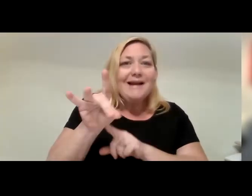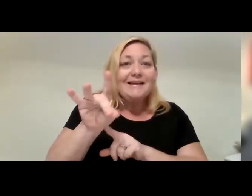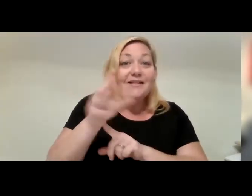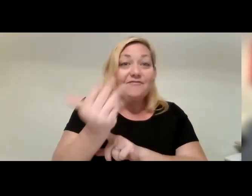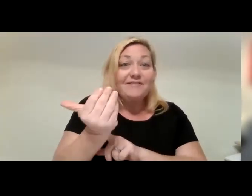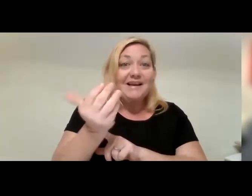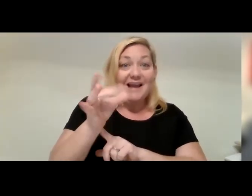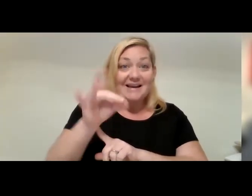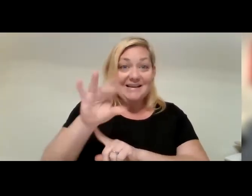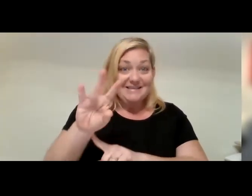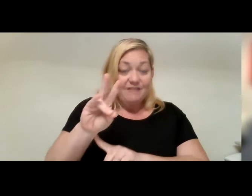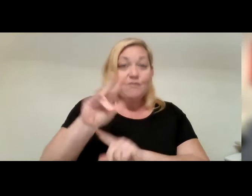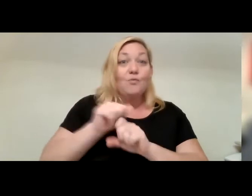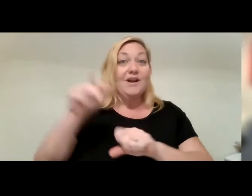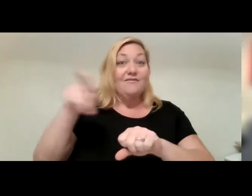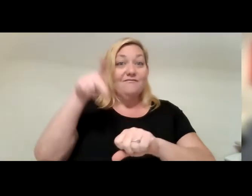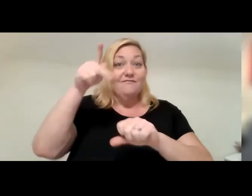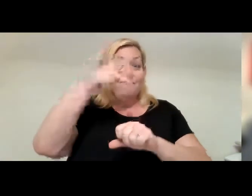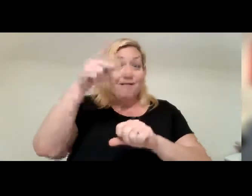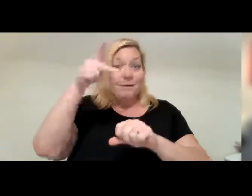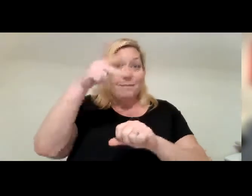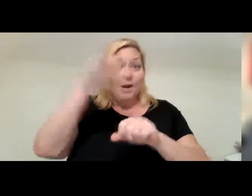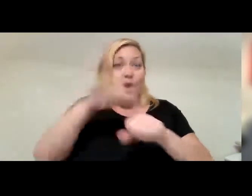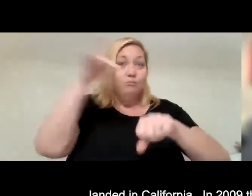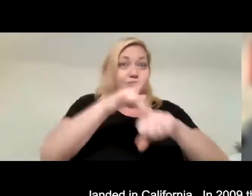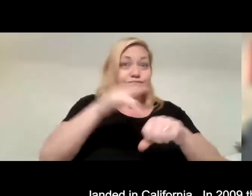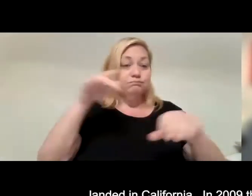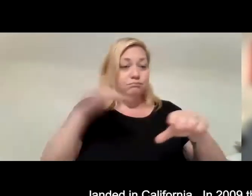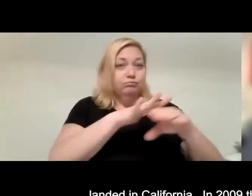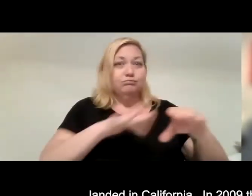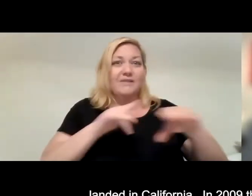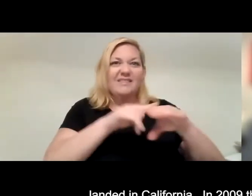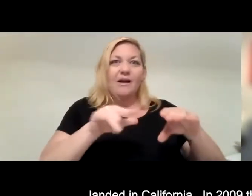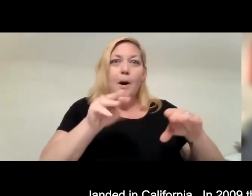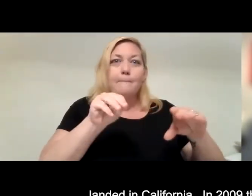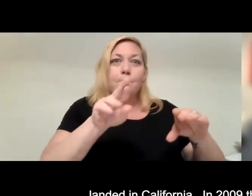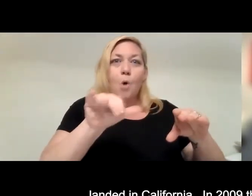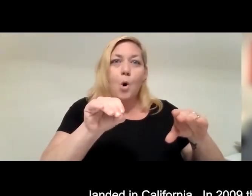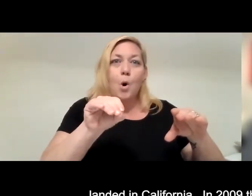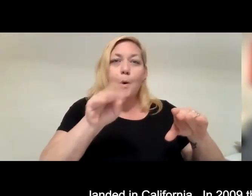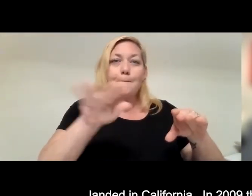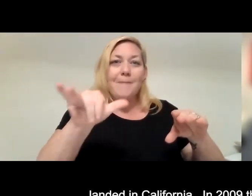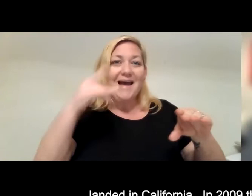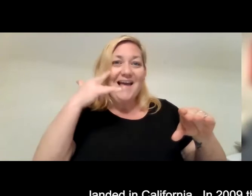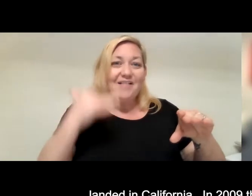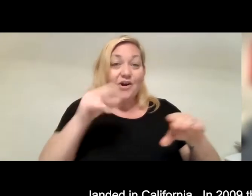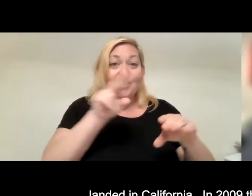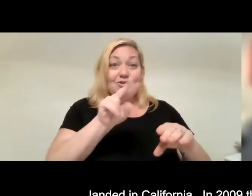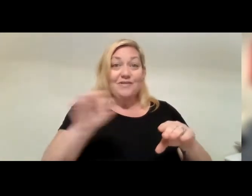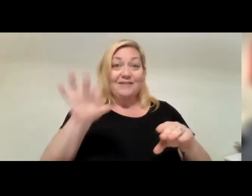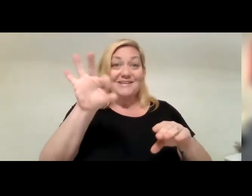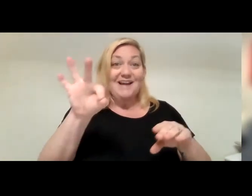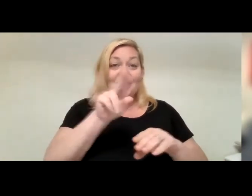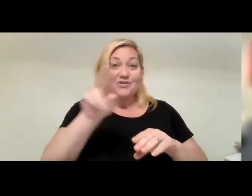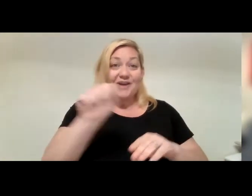1587, when Filipinos came ashore and landed at what is now Morro Bay, California. In 2009, the United States